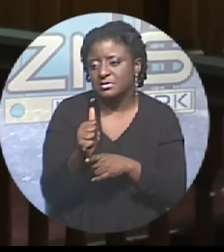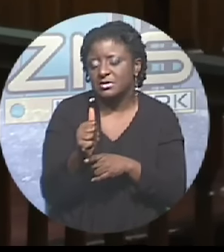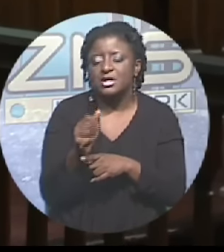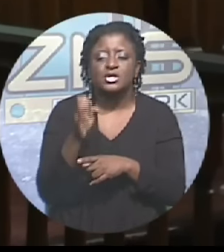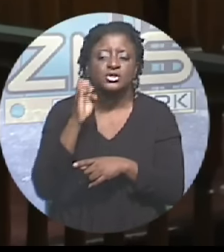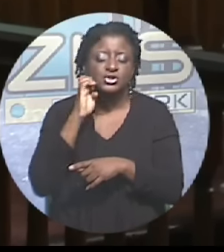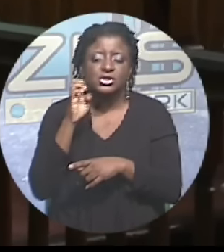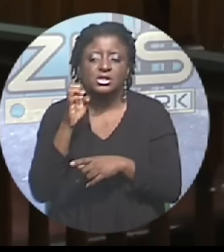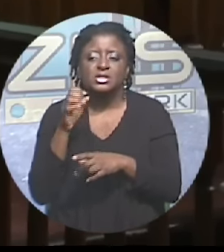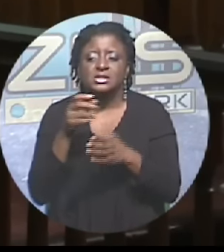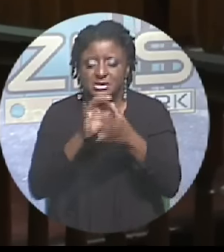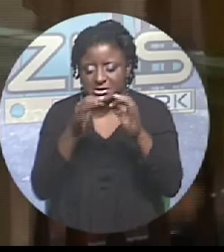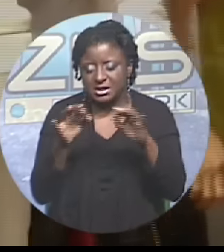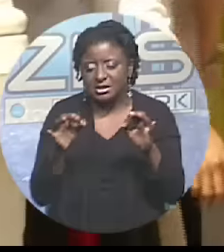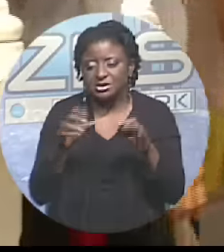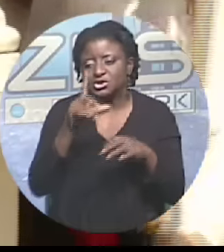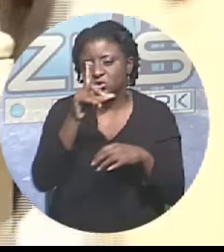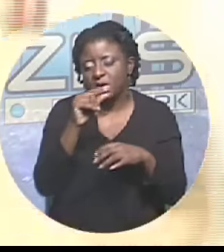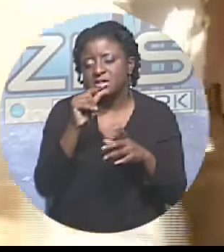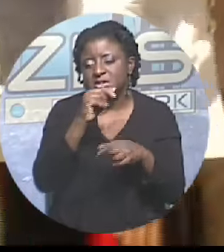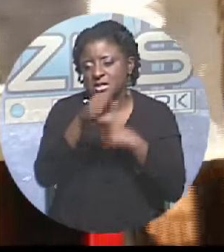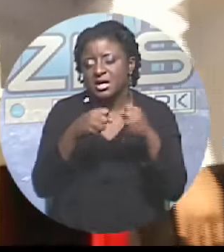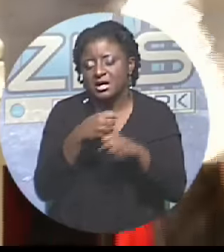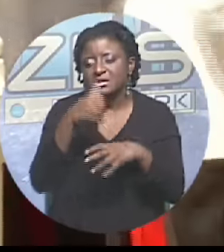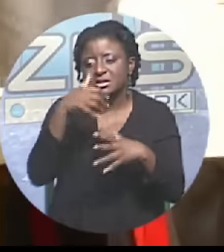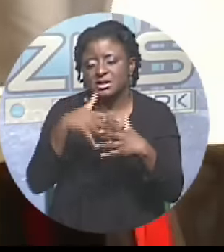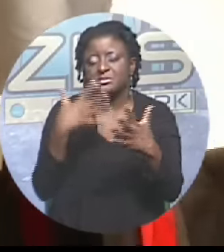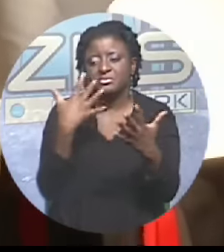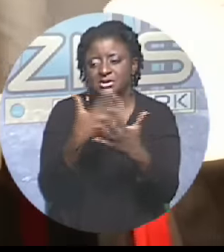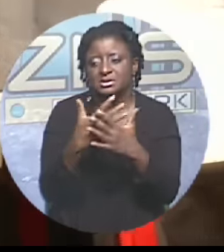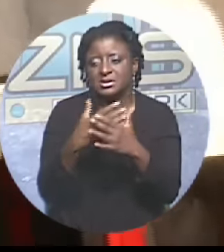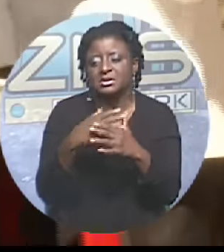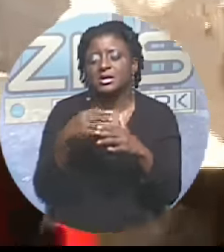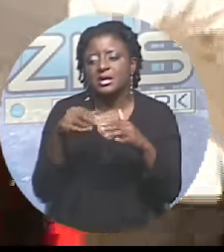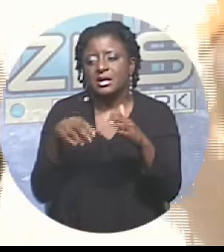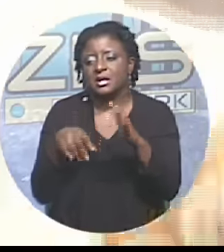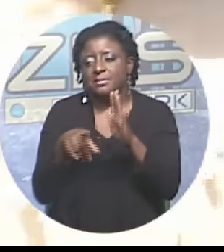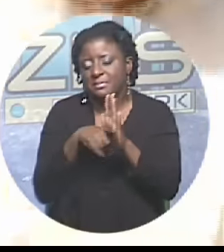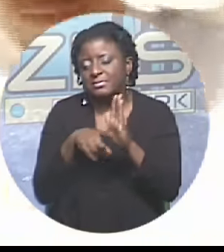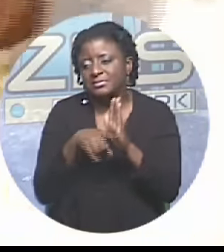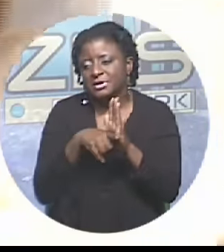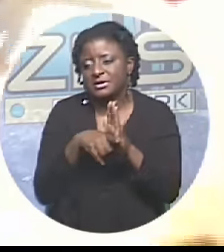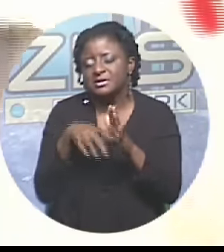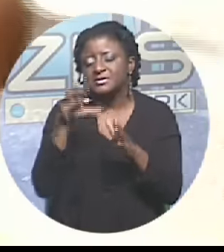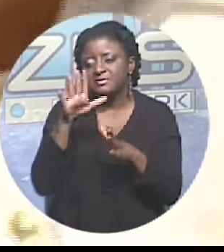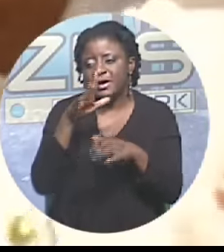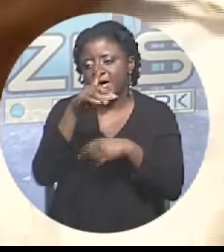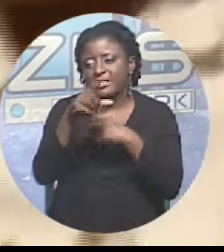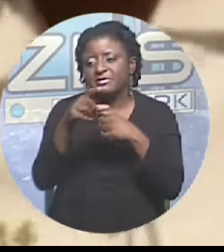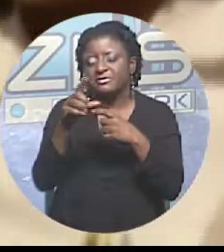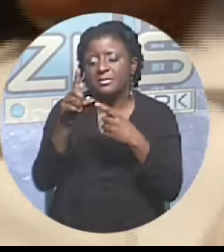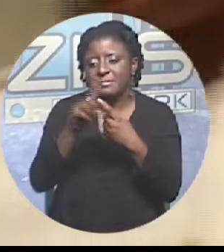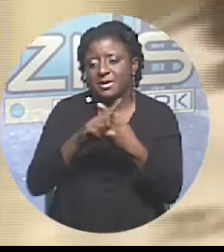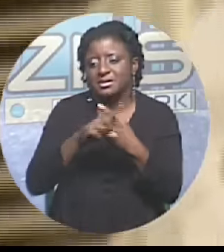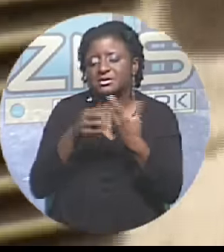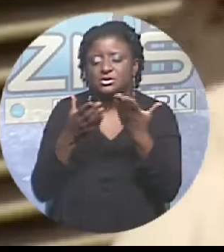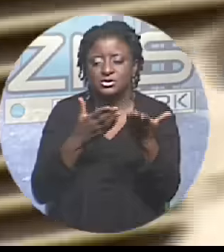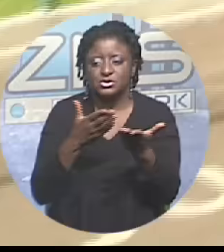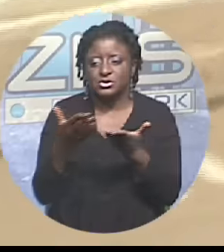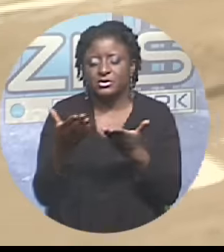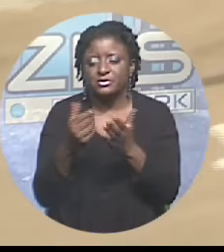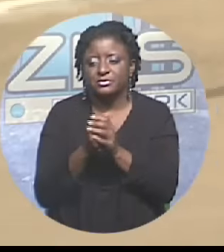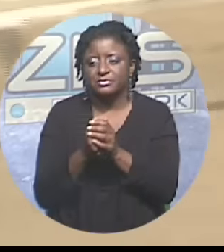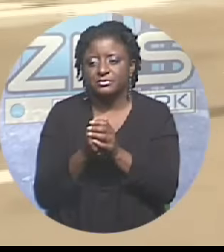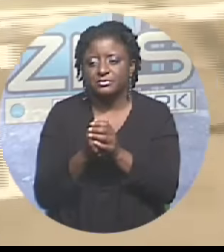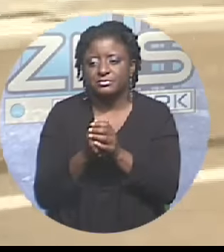Vasily to 20 years behind bars, less than 5 months' time served. He noted that although Vasily said she felt betrayed by the jury, he